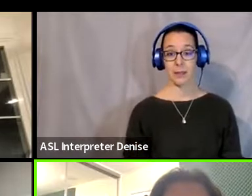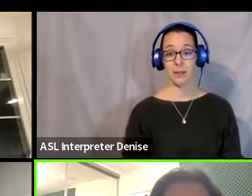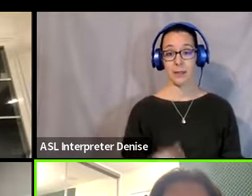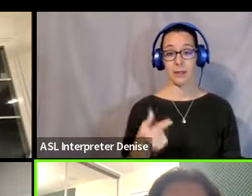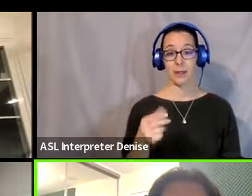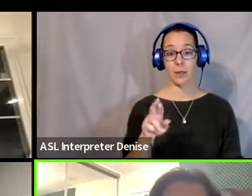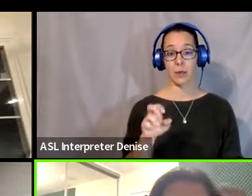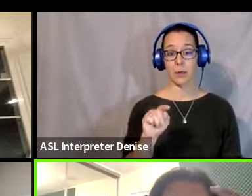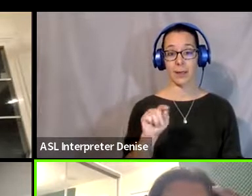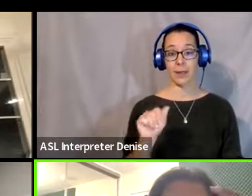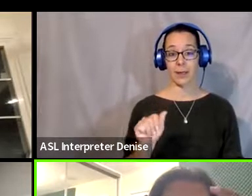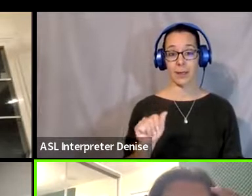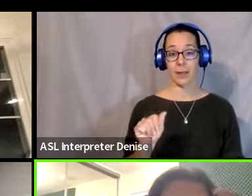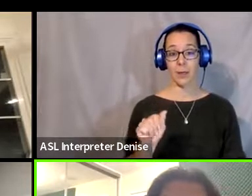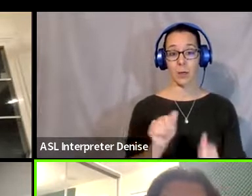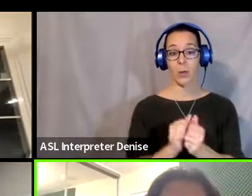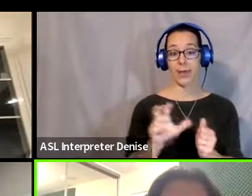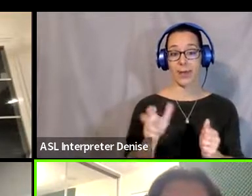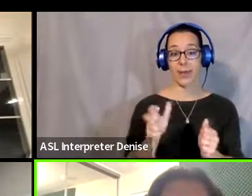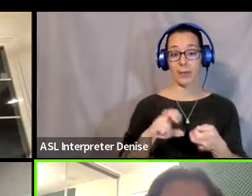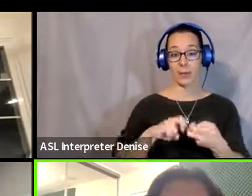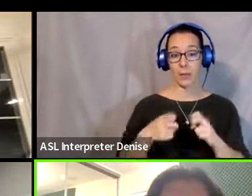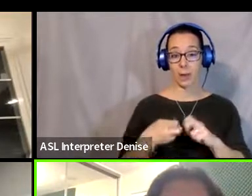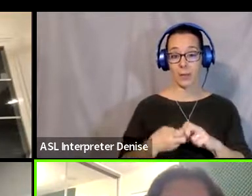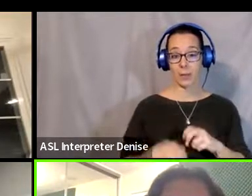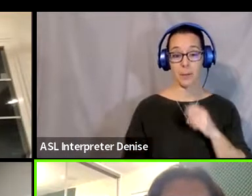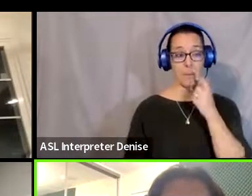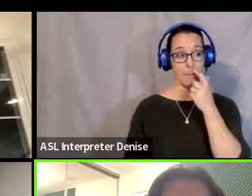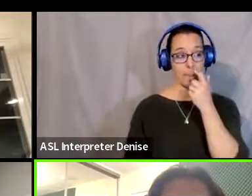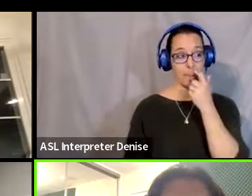Greta with the Canvas problem.